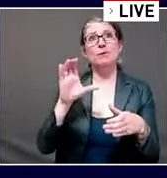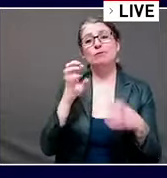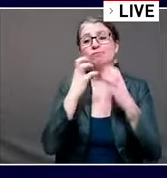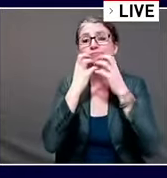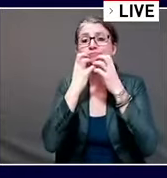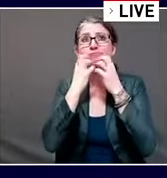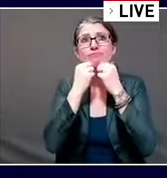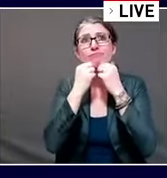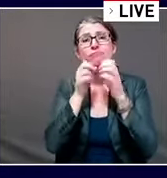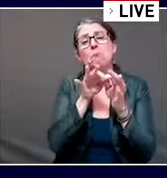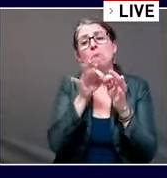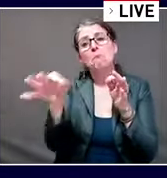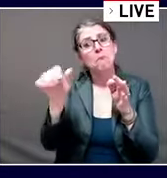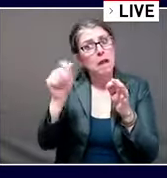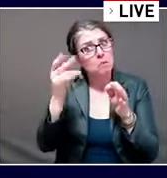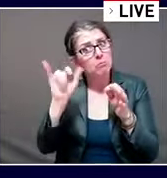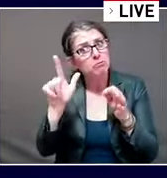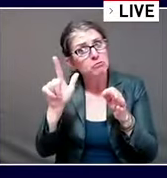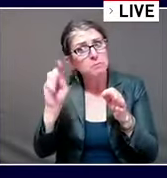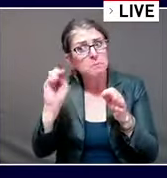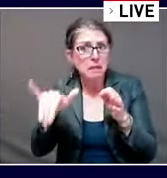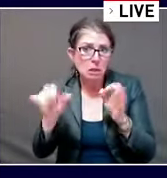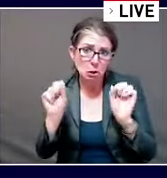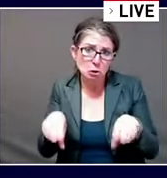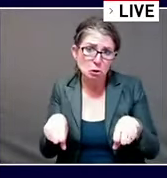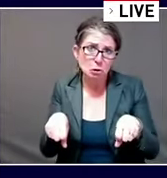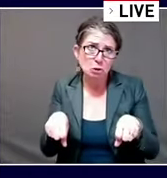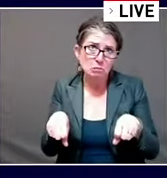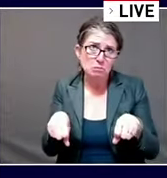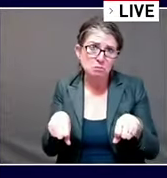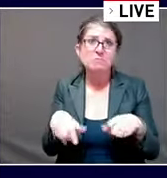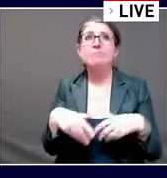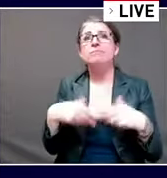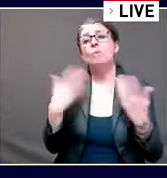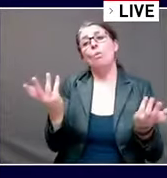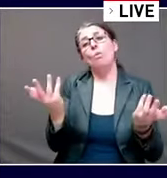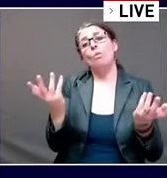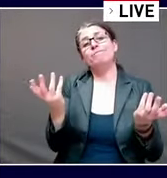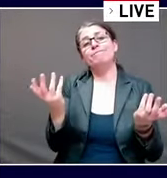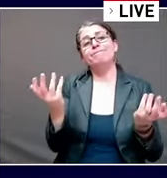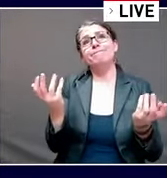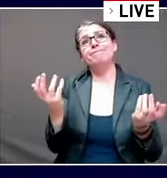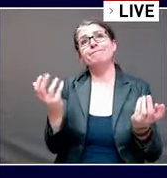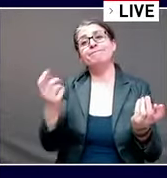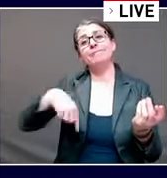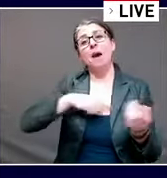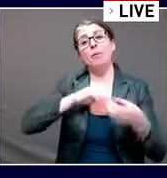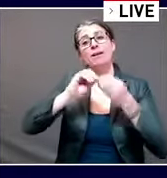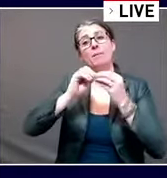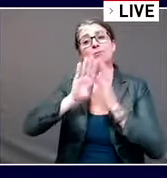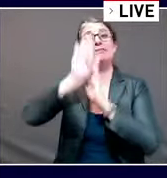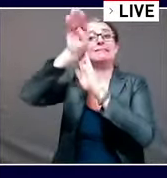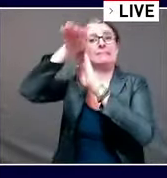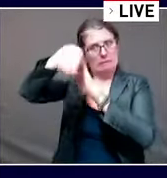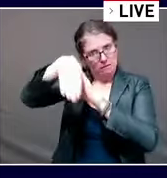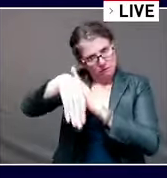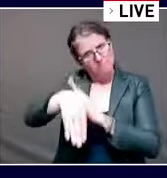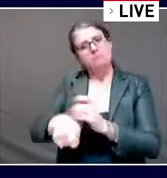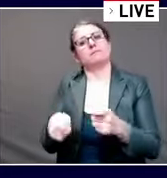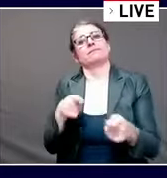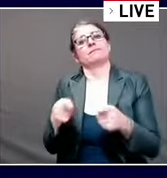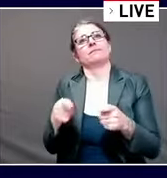or until such time when the epidemiological landscape has changed. So I'm trying to get my own self into a headspace where I'm